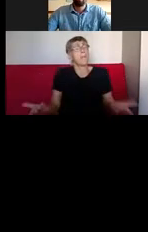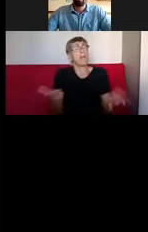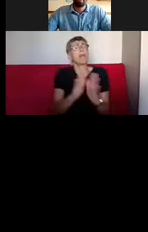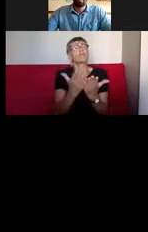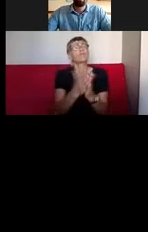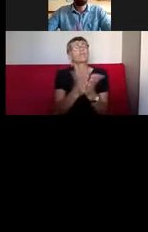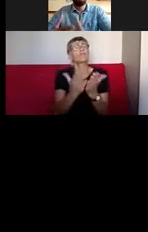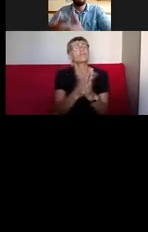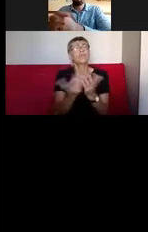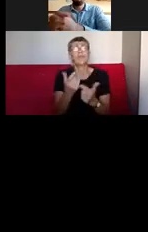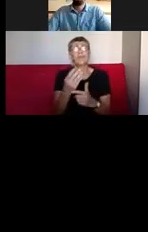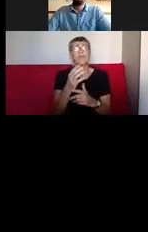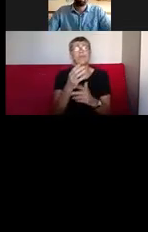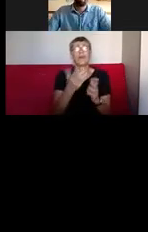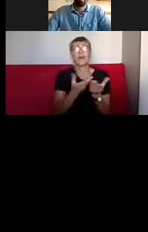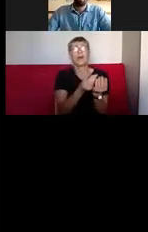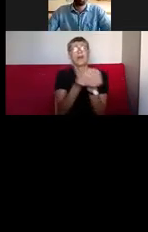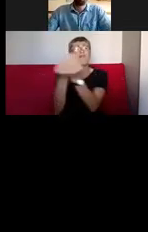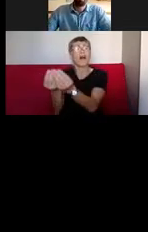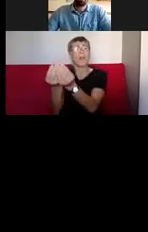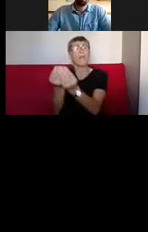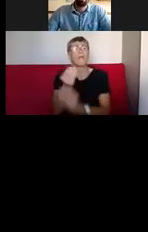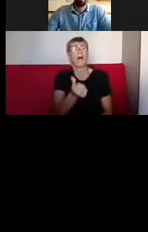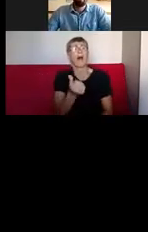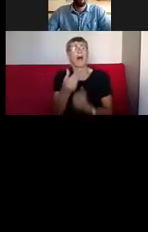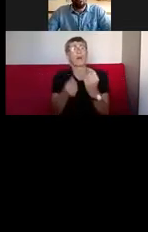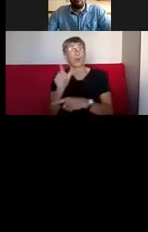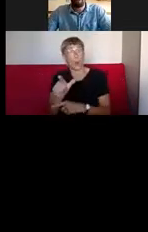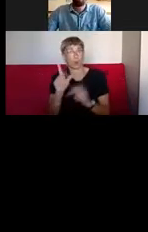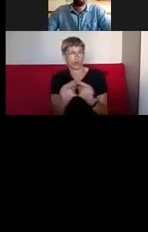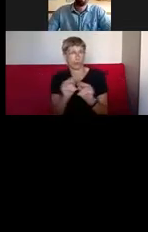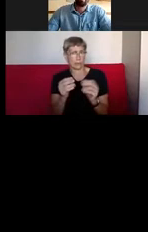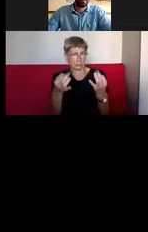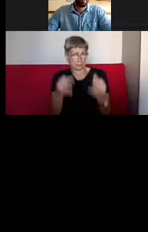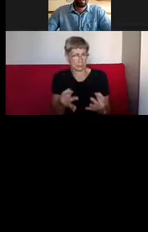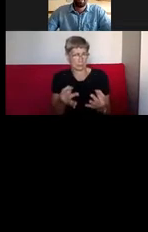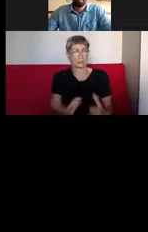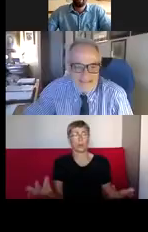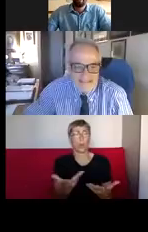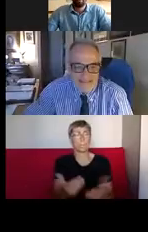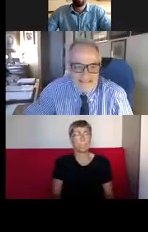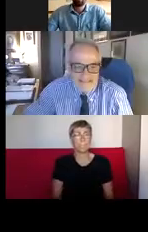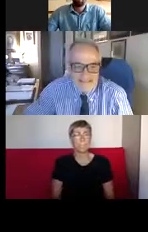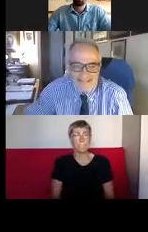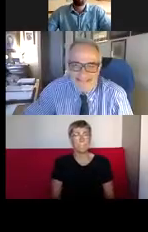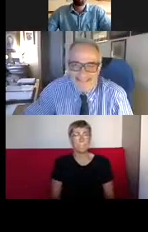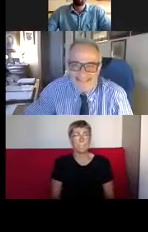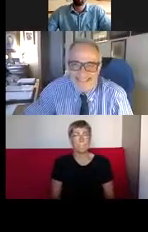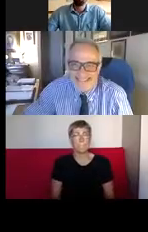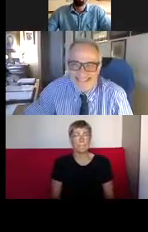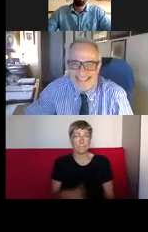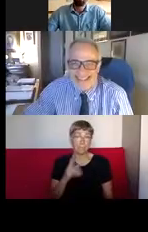and that follow the goal that I just mentioned. Thank you very much, and thanks for coming